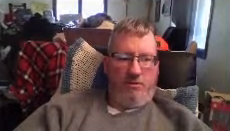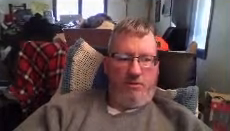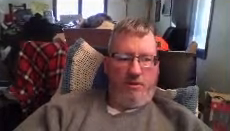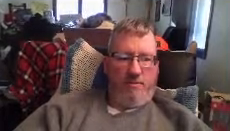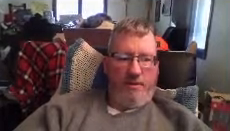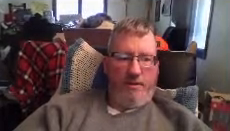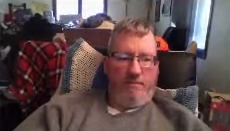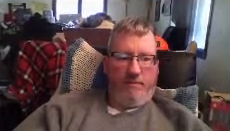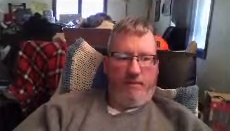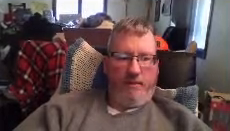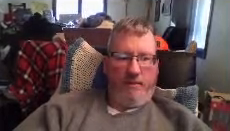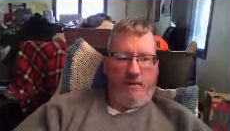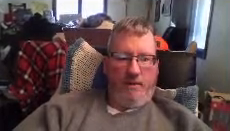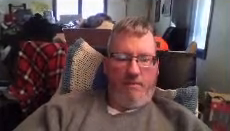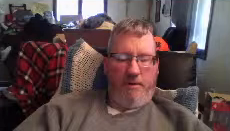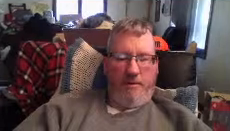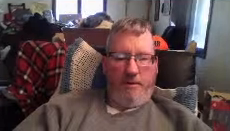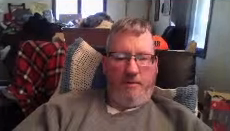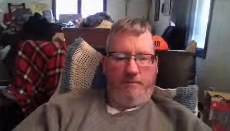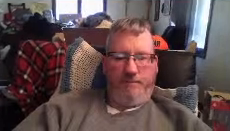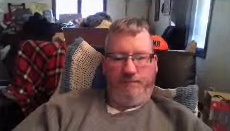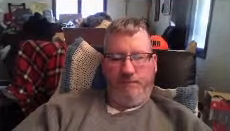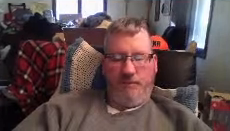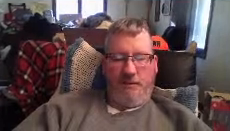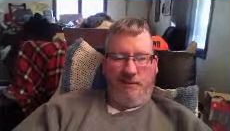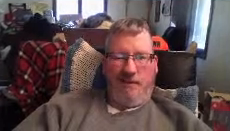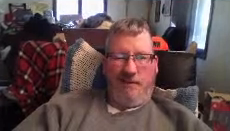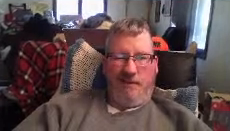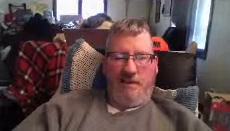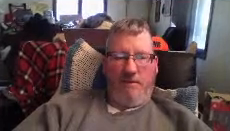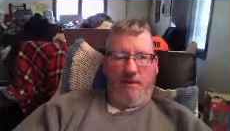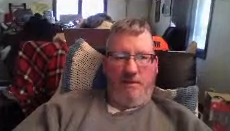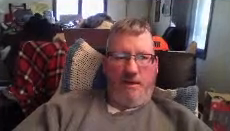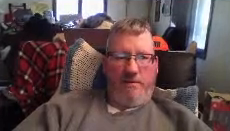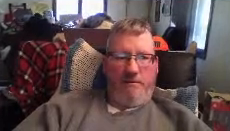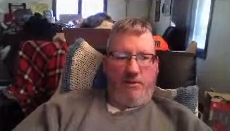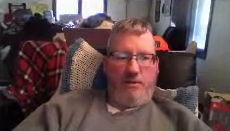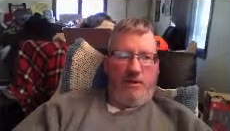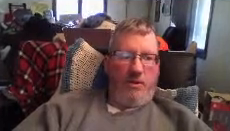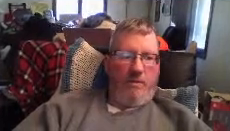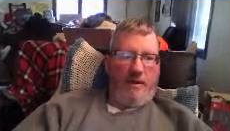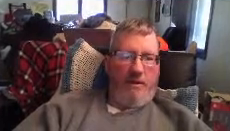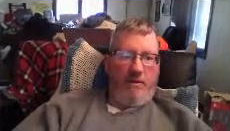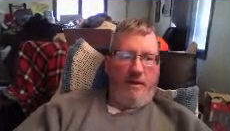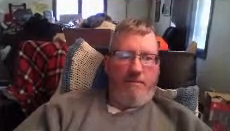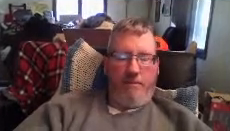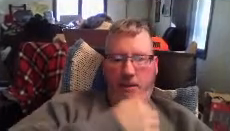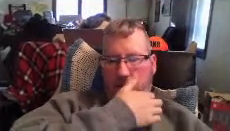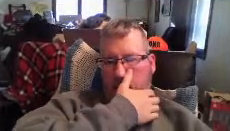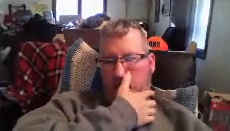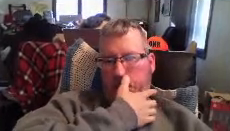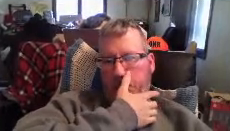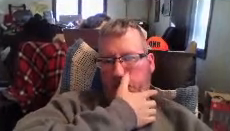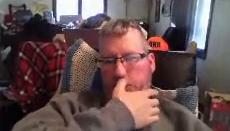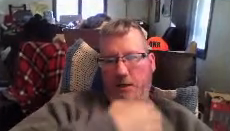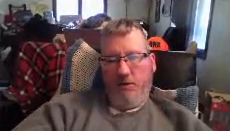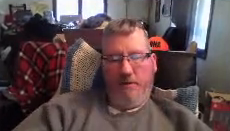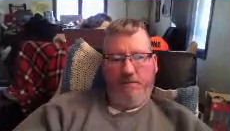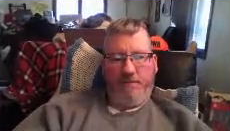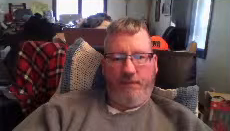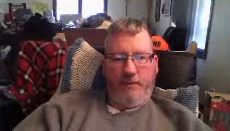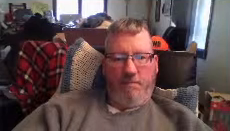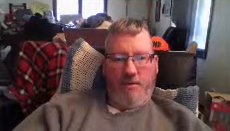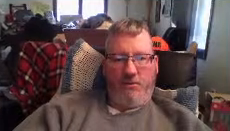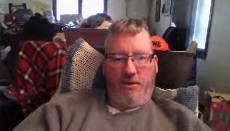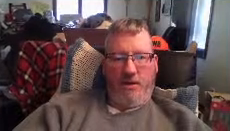this should really be a big deal. I mean, a lot of them staying open anyway, but especially down